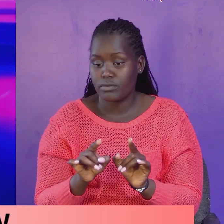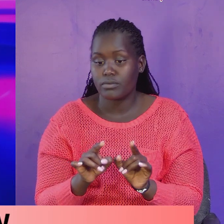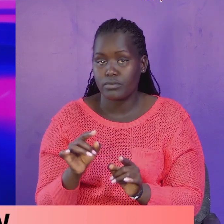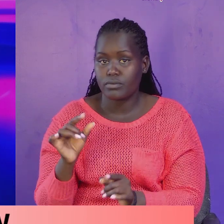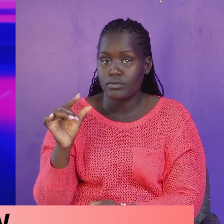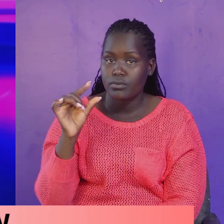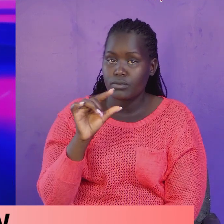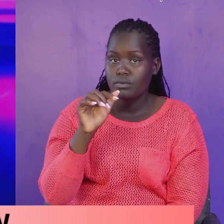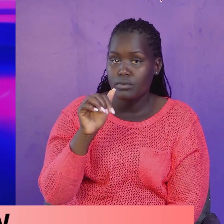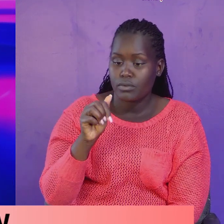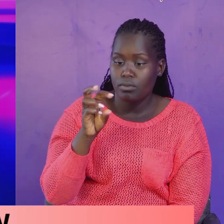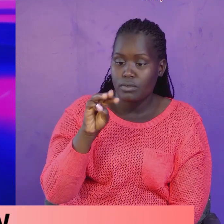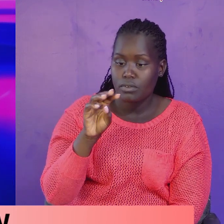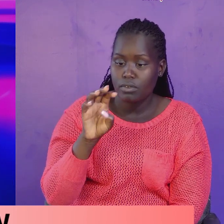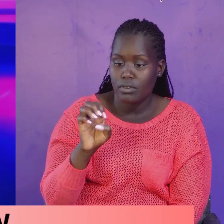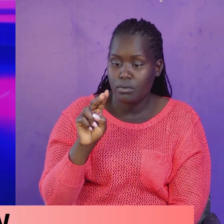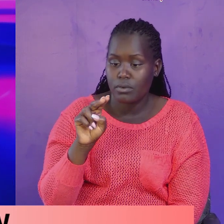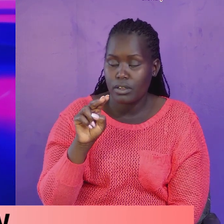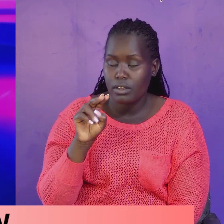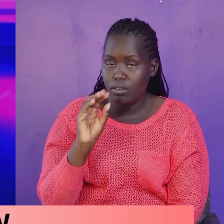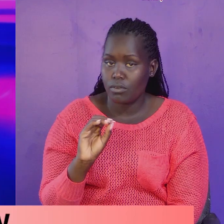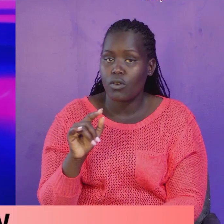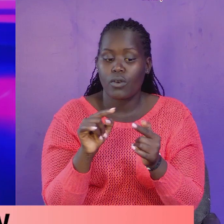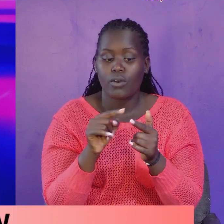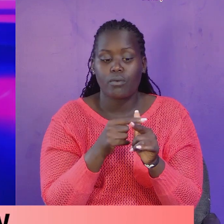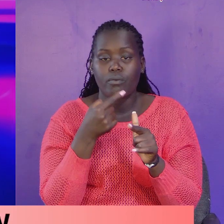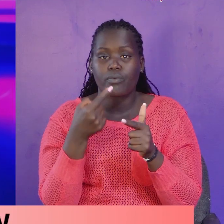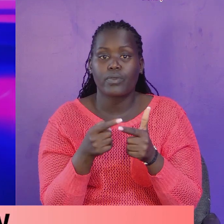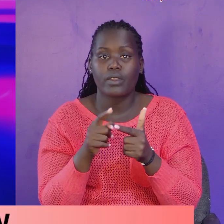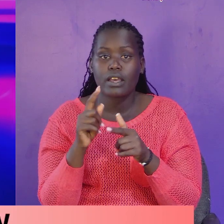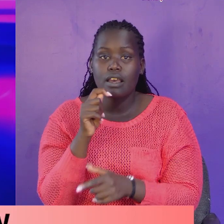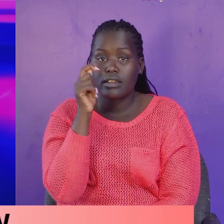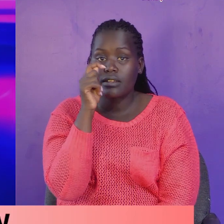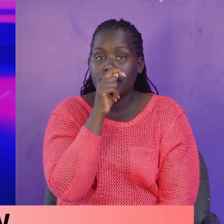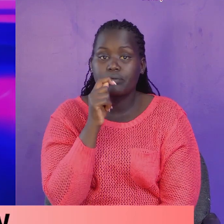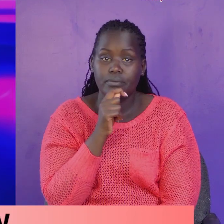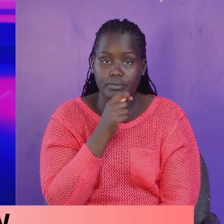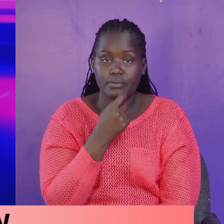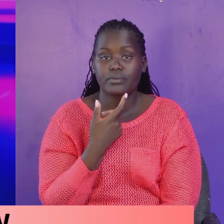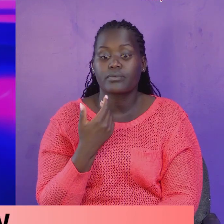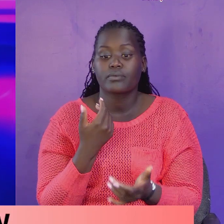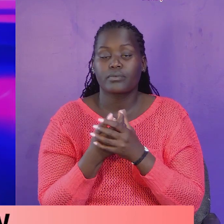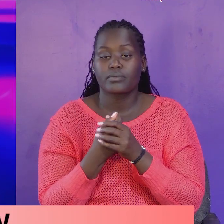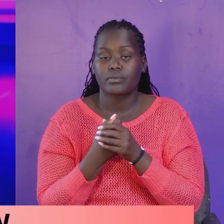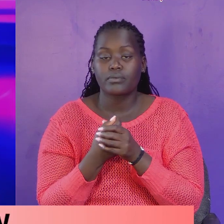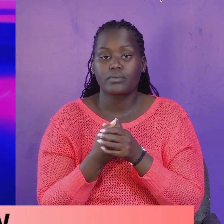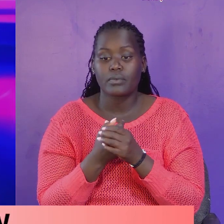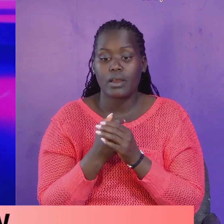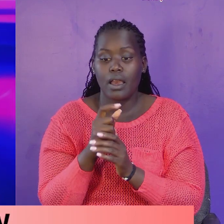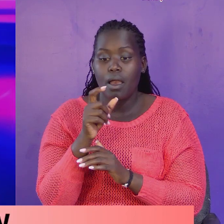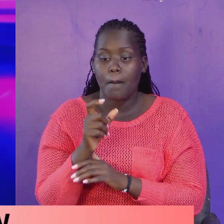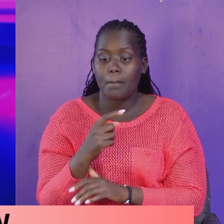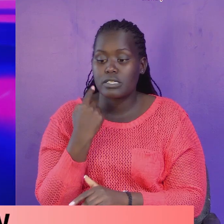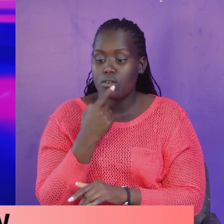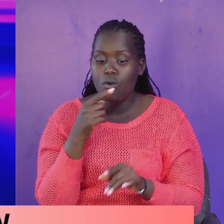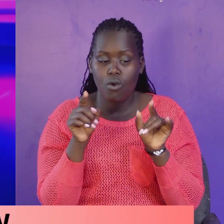Gamenu, I think that's the name. Yeah. And then Tanzanians, they had someone who also